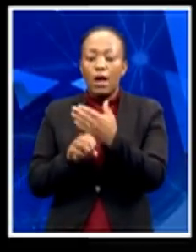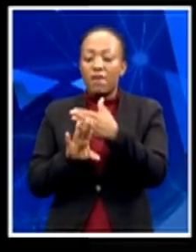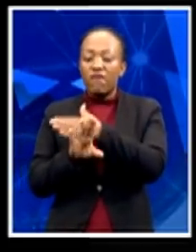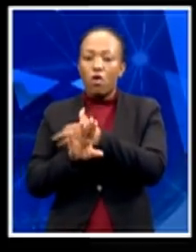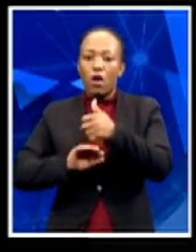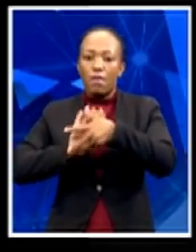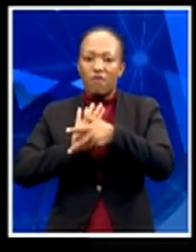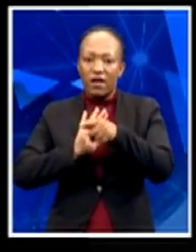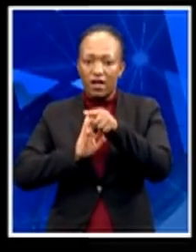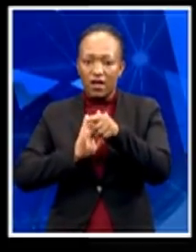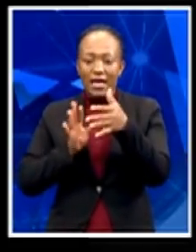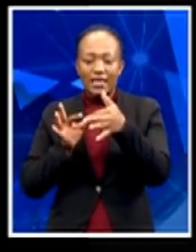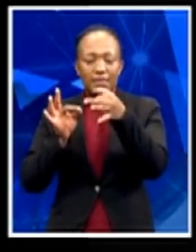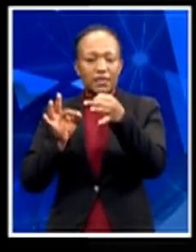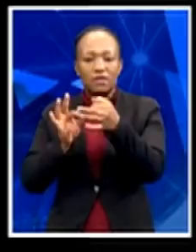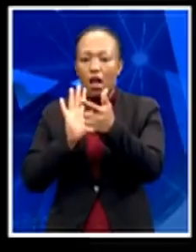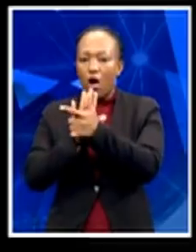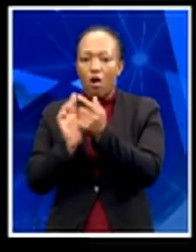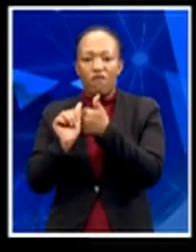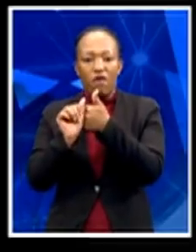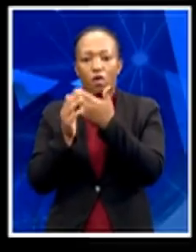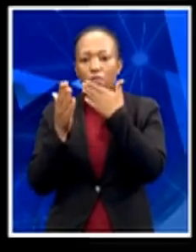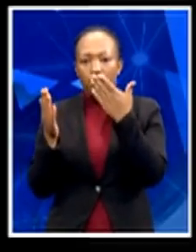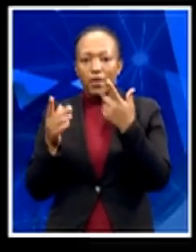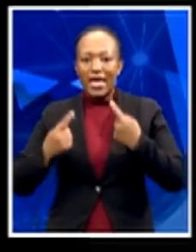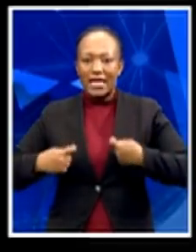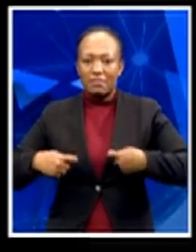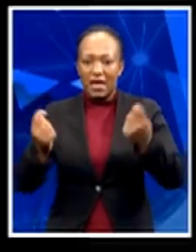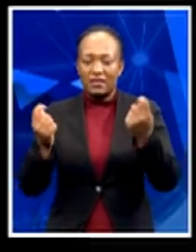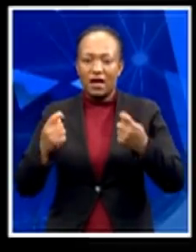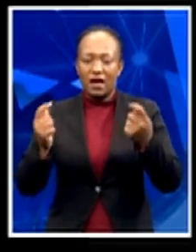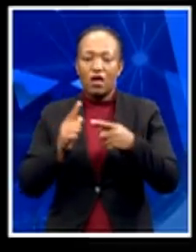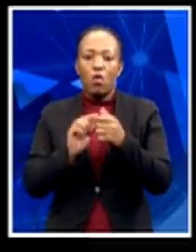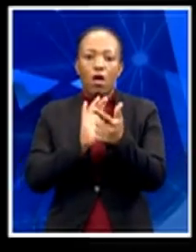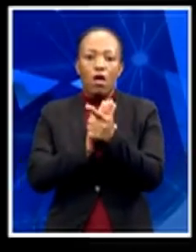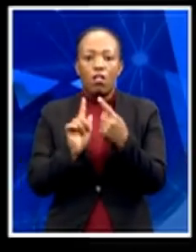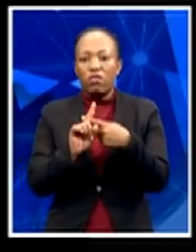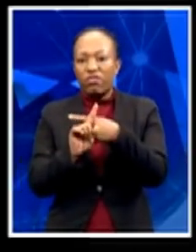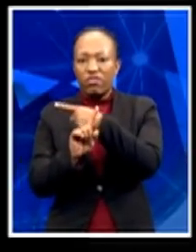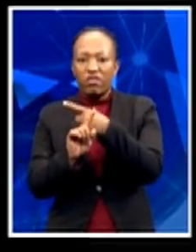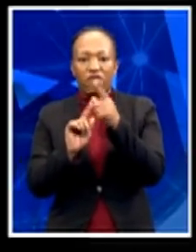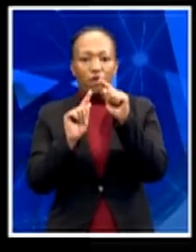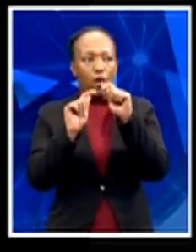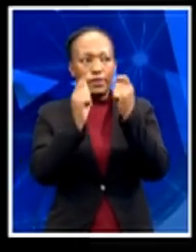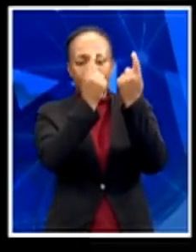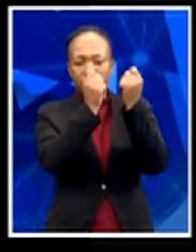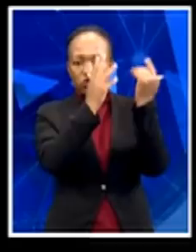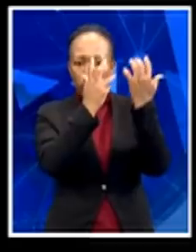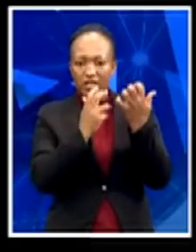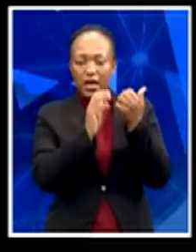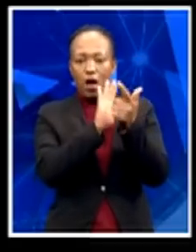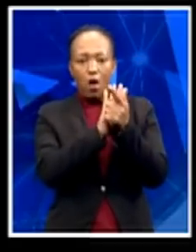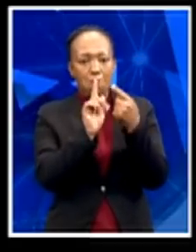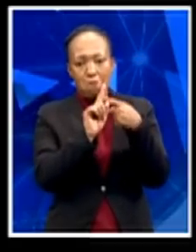as expenditure was incurred in contravention of the Treasury regulations. Investigators concluded that due to the fact that